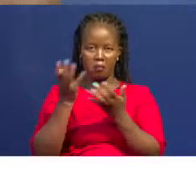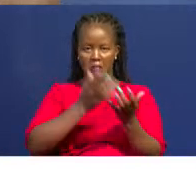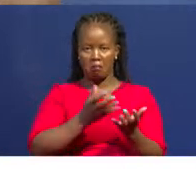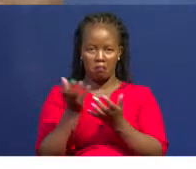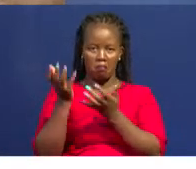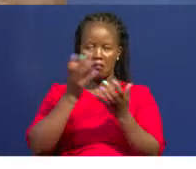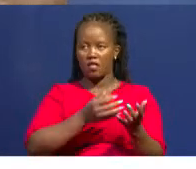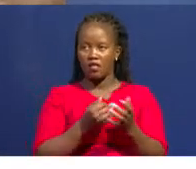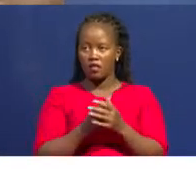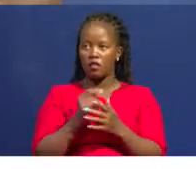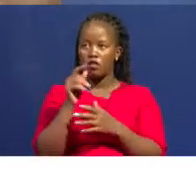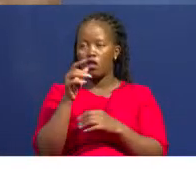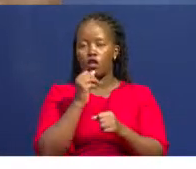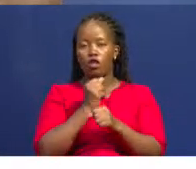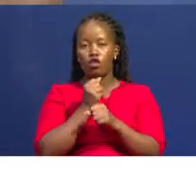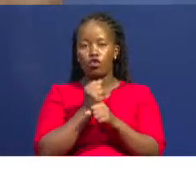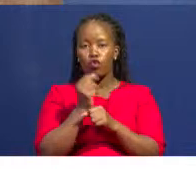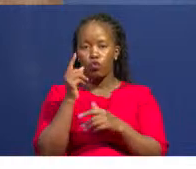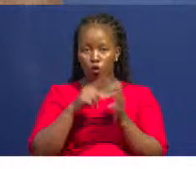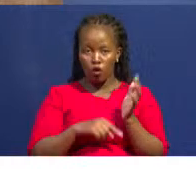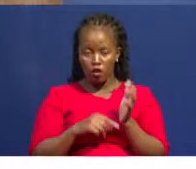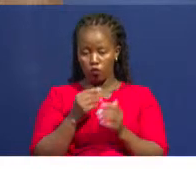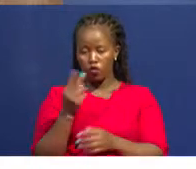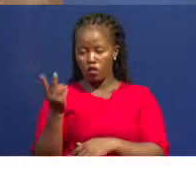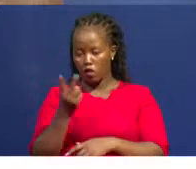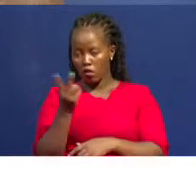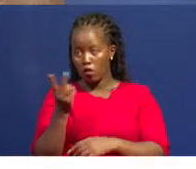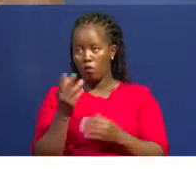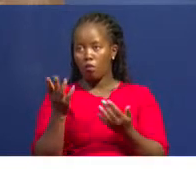What are you going to do with those two things? Okay. Tuk-tuk and